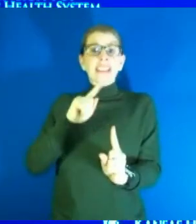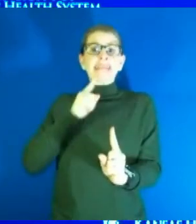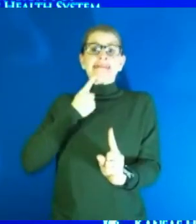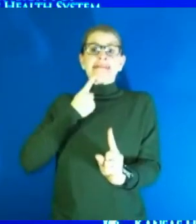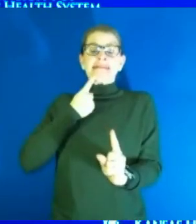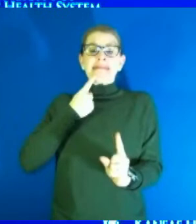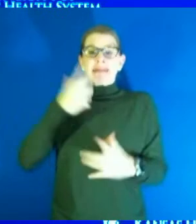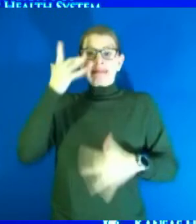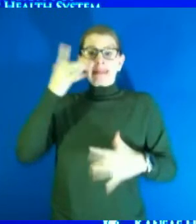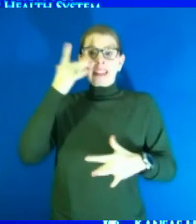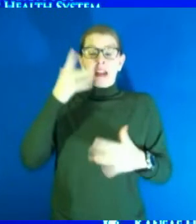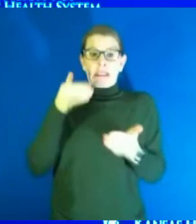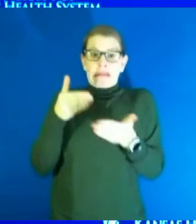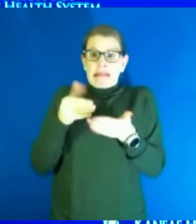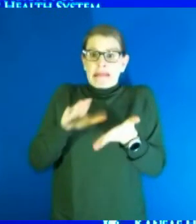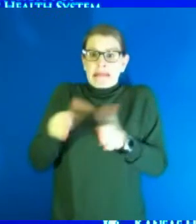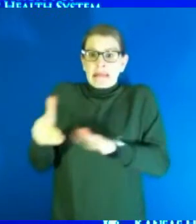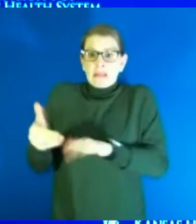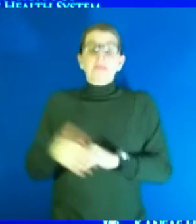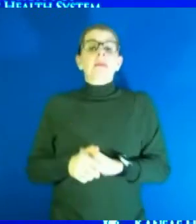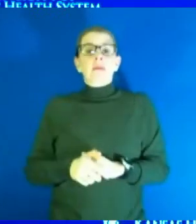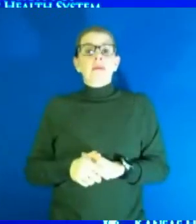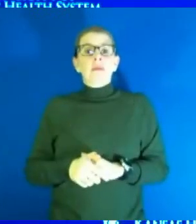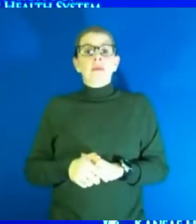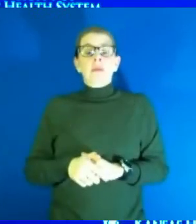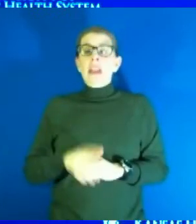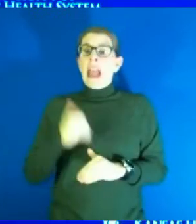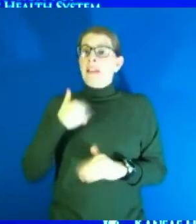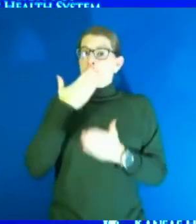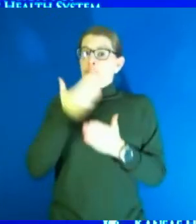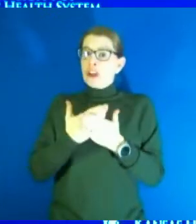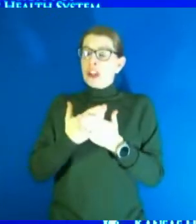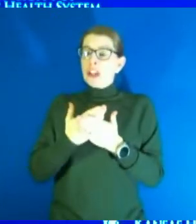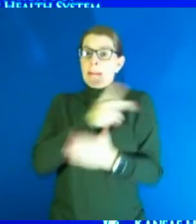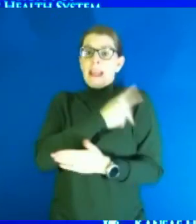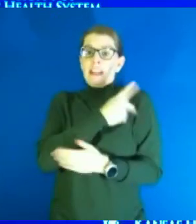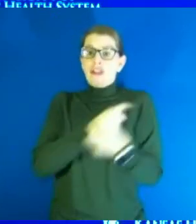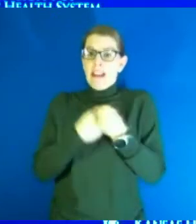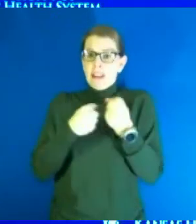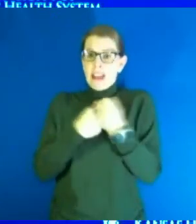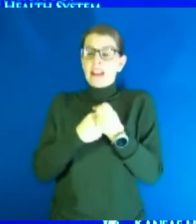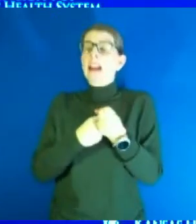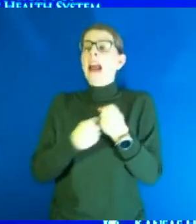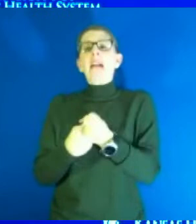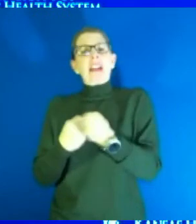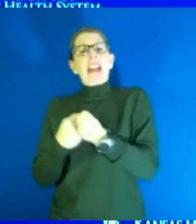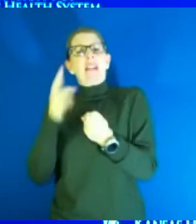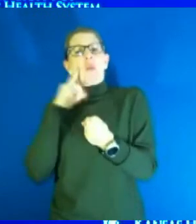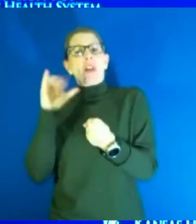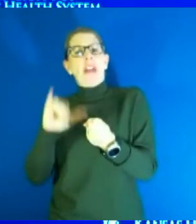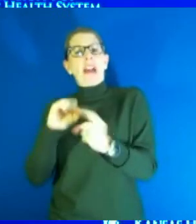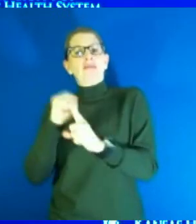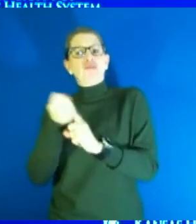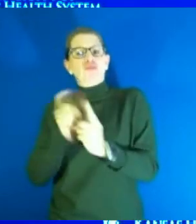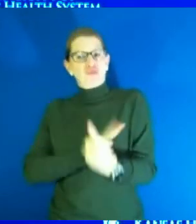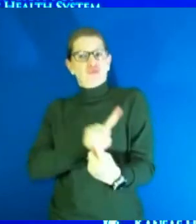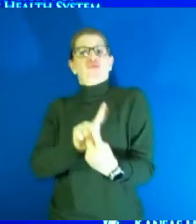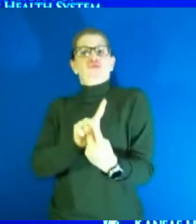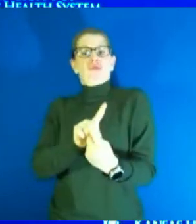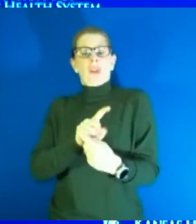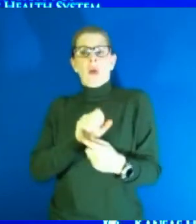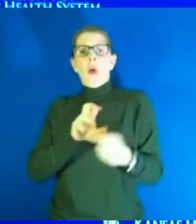I think it is important. We have some very good patient advocates here who do advocate for that. And I think we do it, and we can do